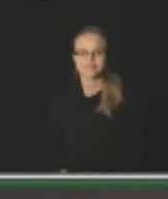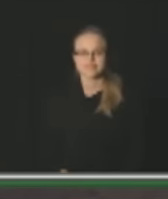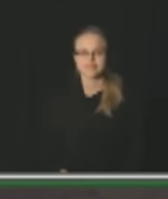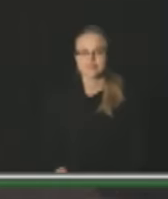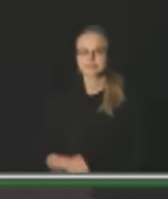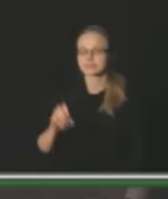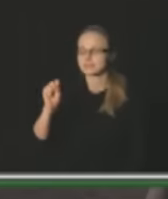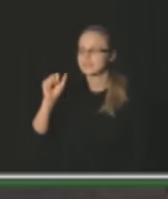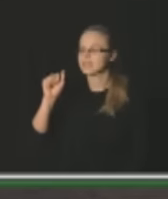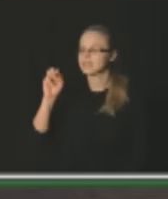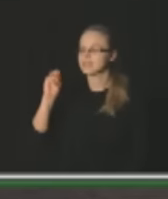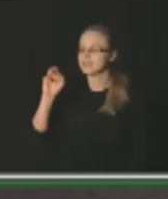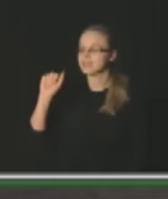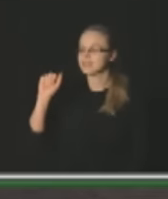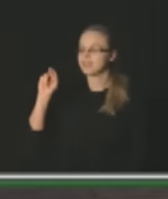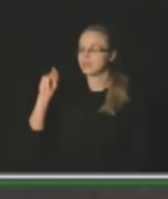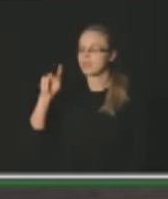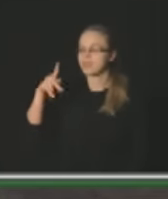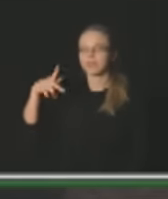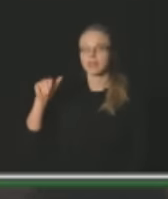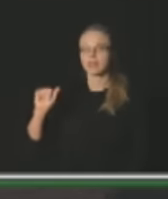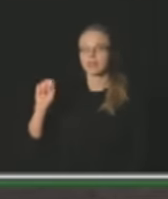Samantha Schmidt.